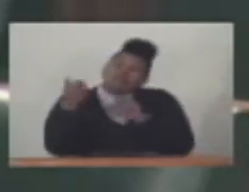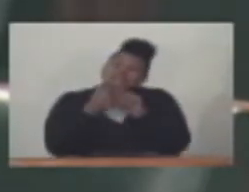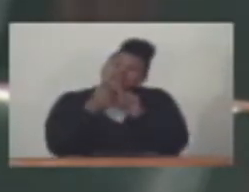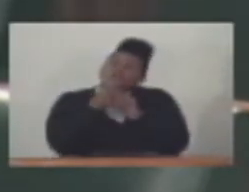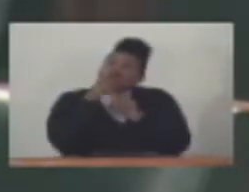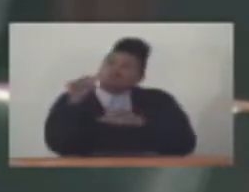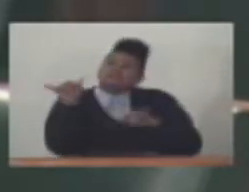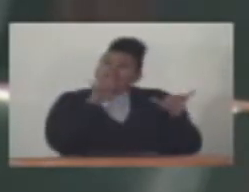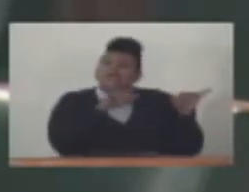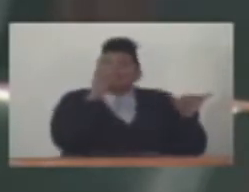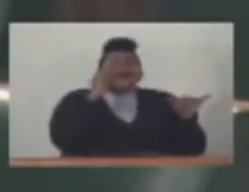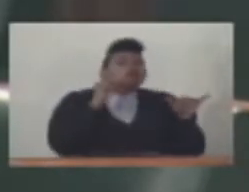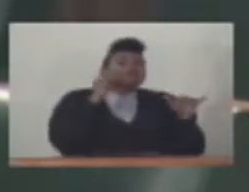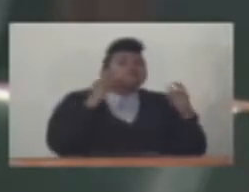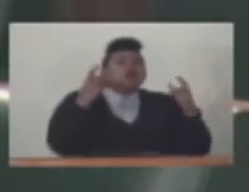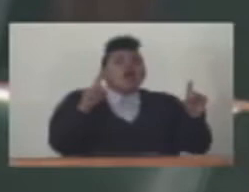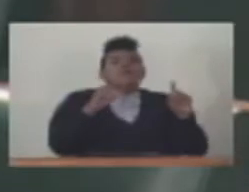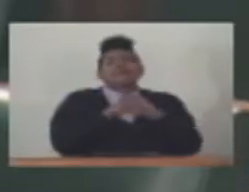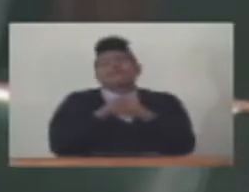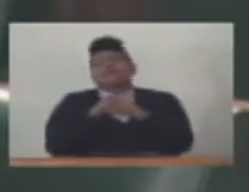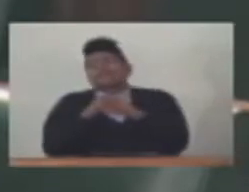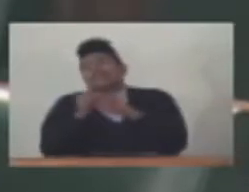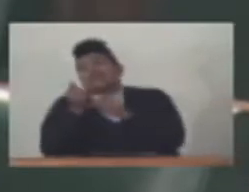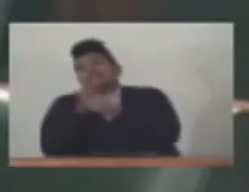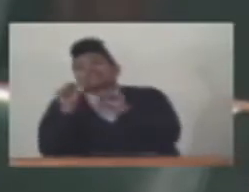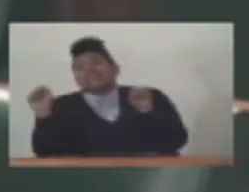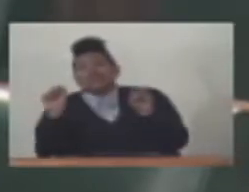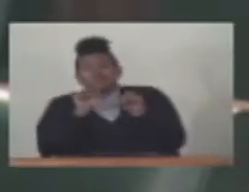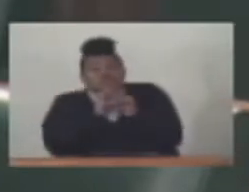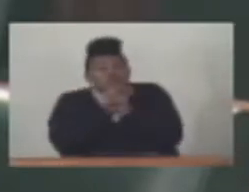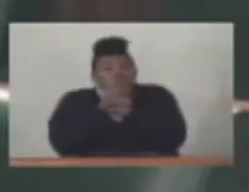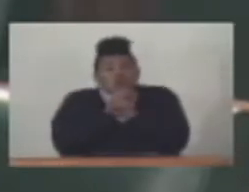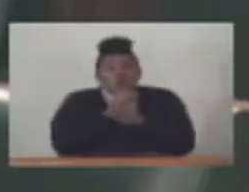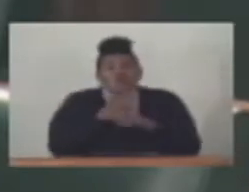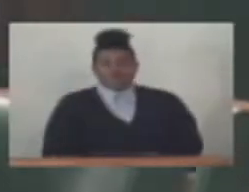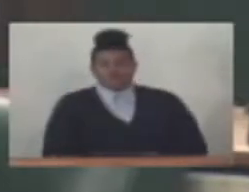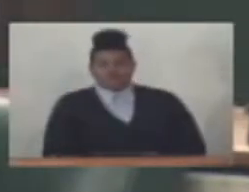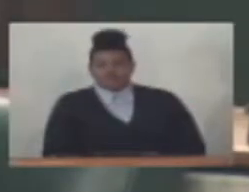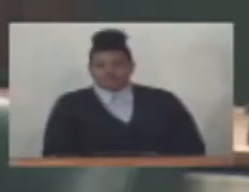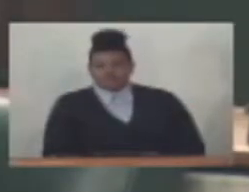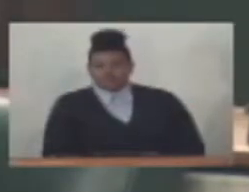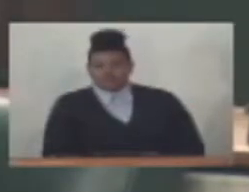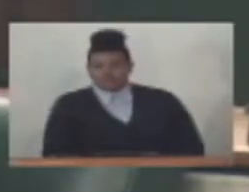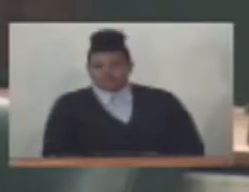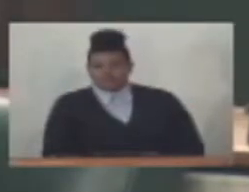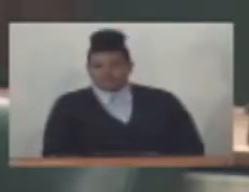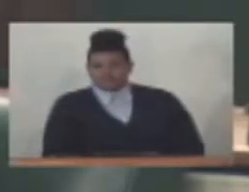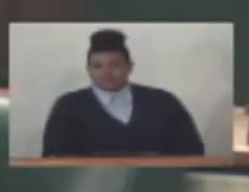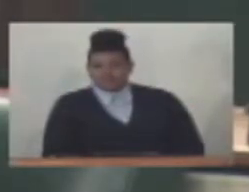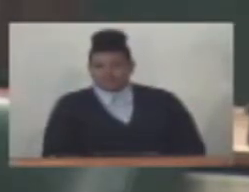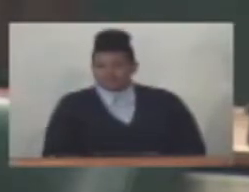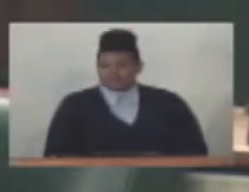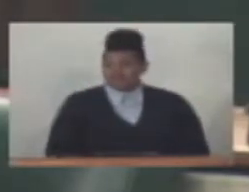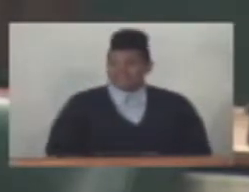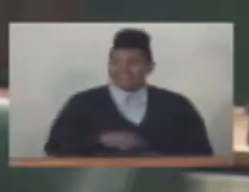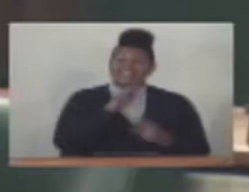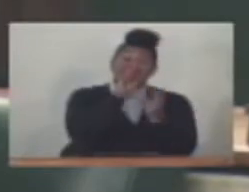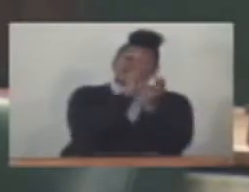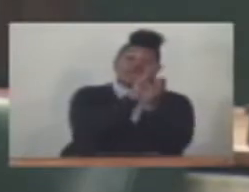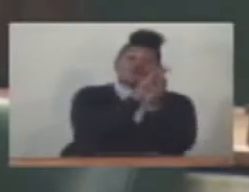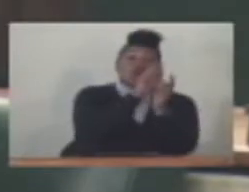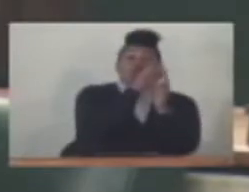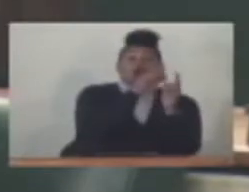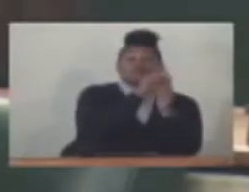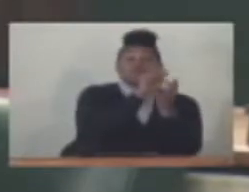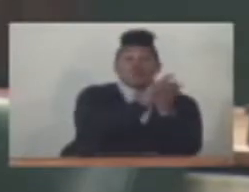similar experience in a safe, secure, anonymous space. The sexual harassment bill has